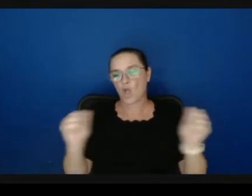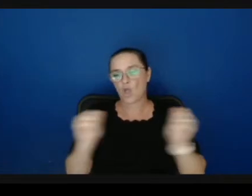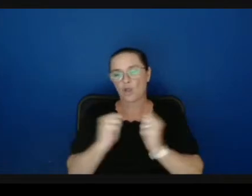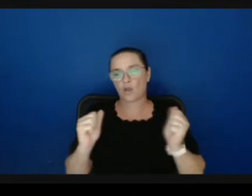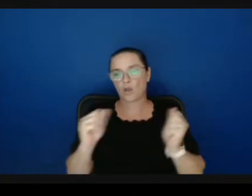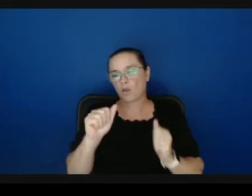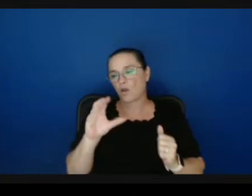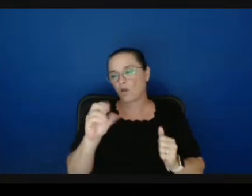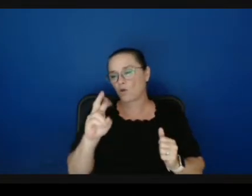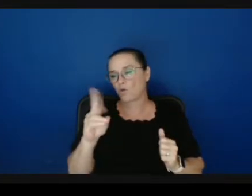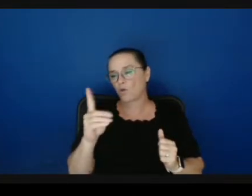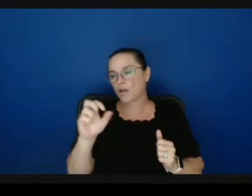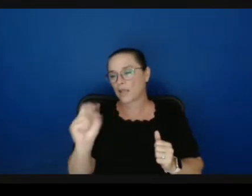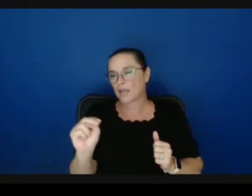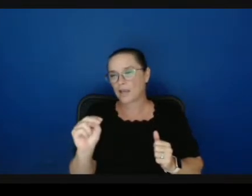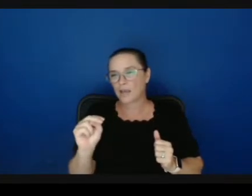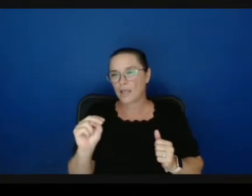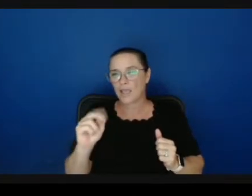middle is just shifting where the